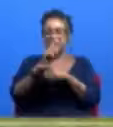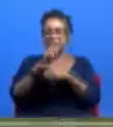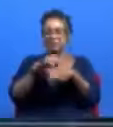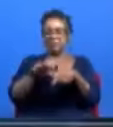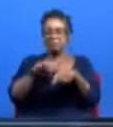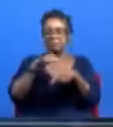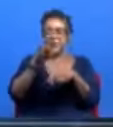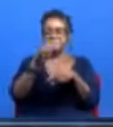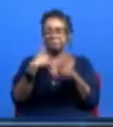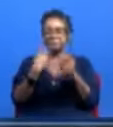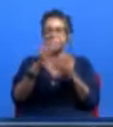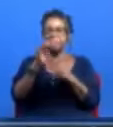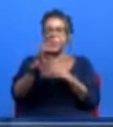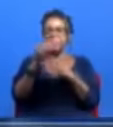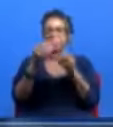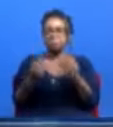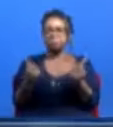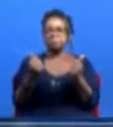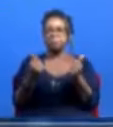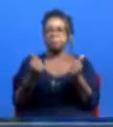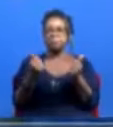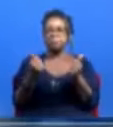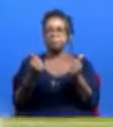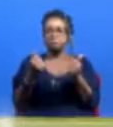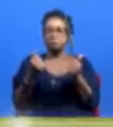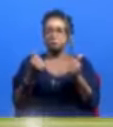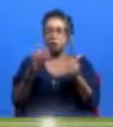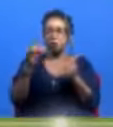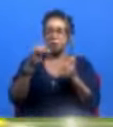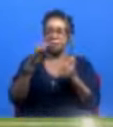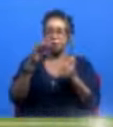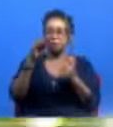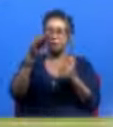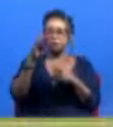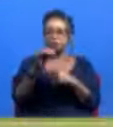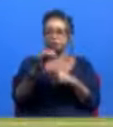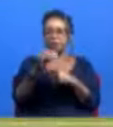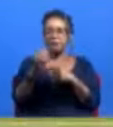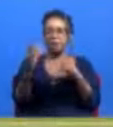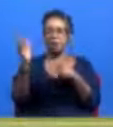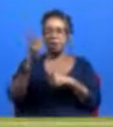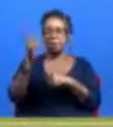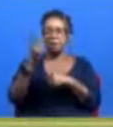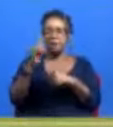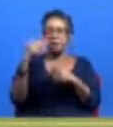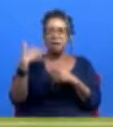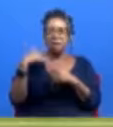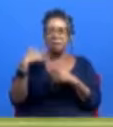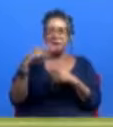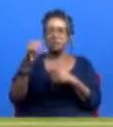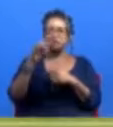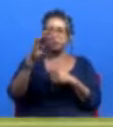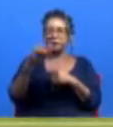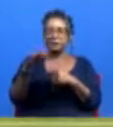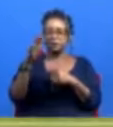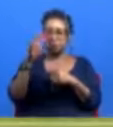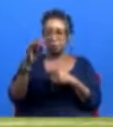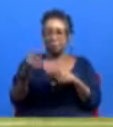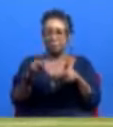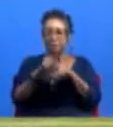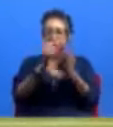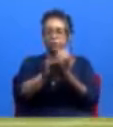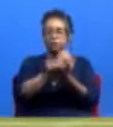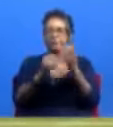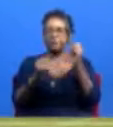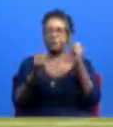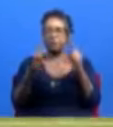a deflection to beat Ingwe goalkeeper Levis Opio. In Nairobi, Kariobangi Sharks steamrolled Post Rangers 5-1